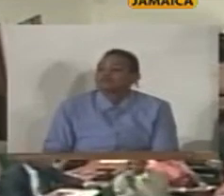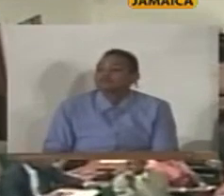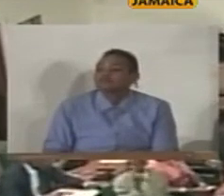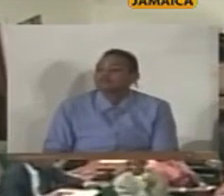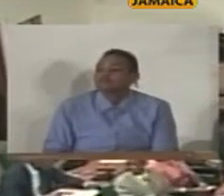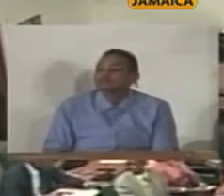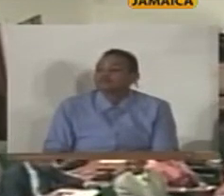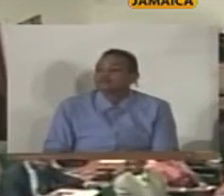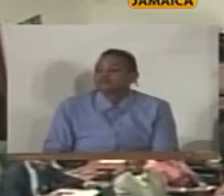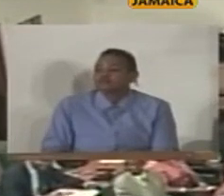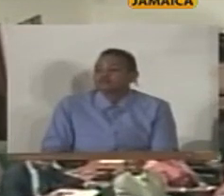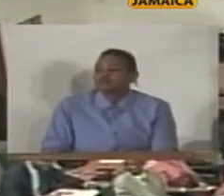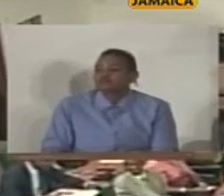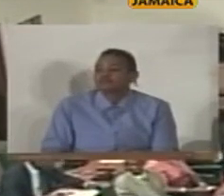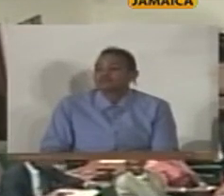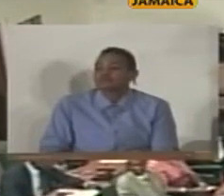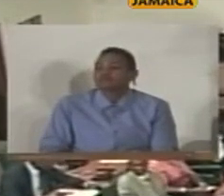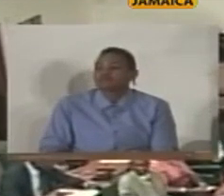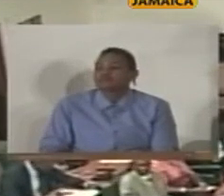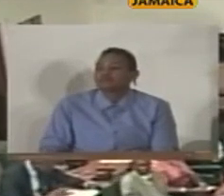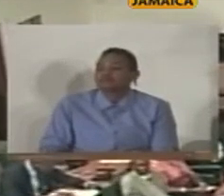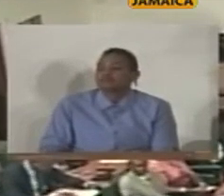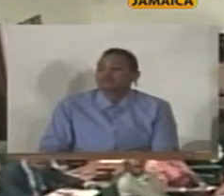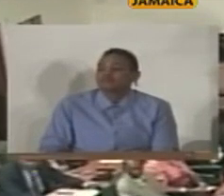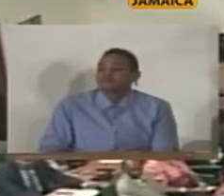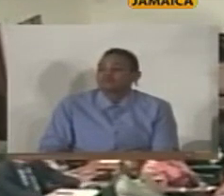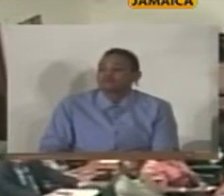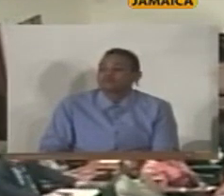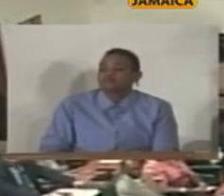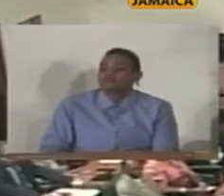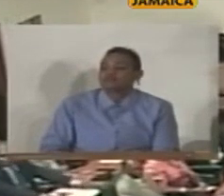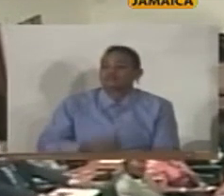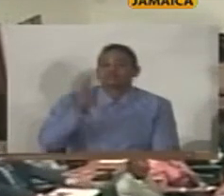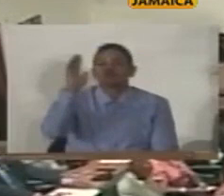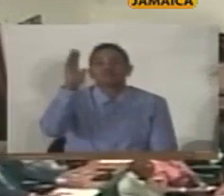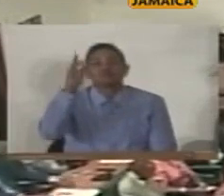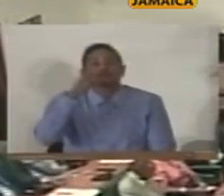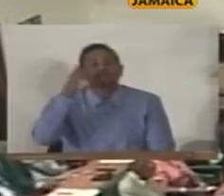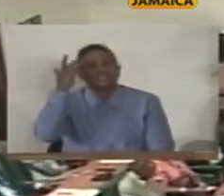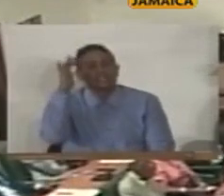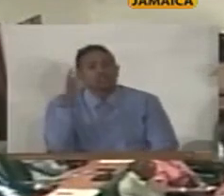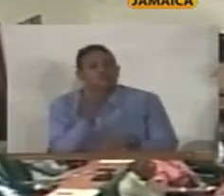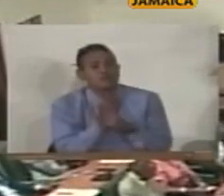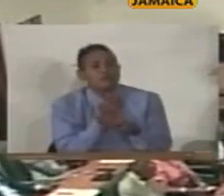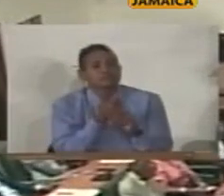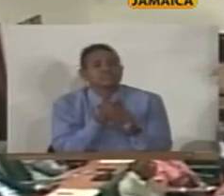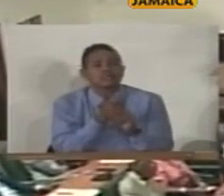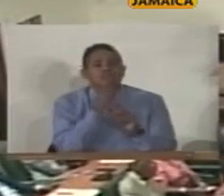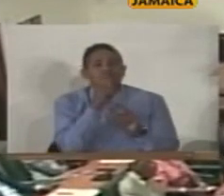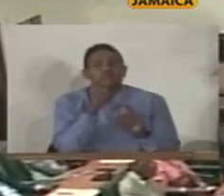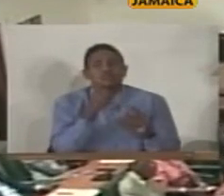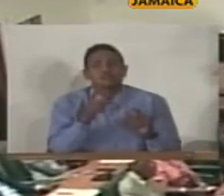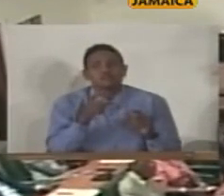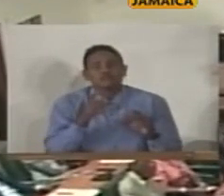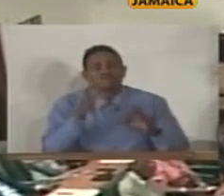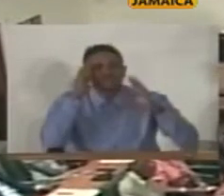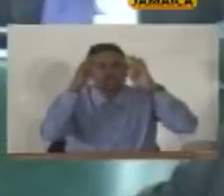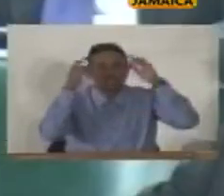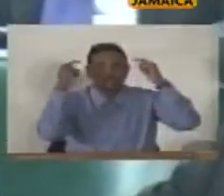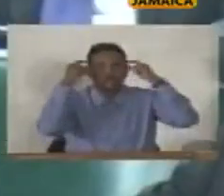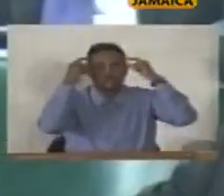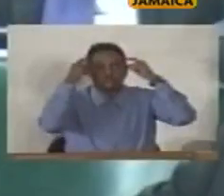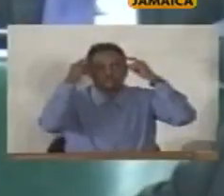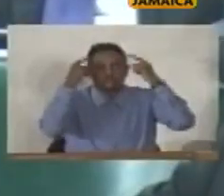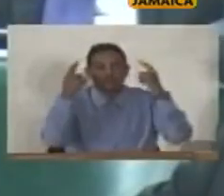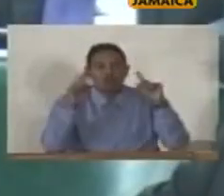Thank you. Mr. Speaker, intellectual property is any creation of the human mind.